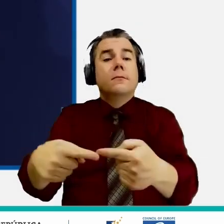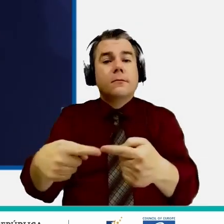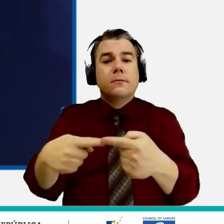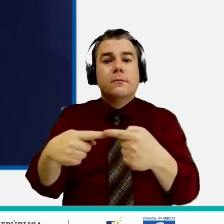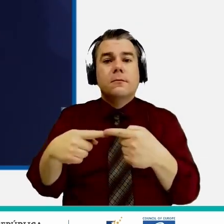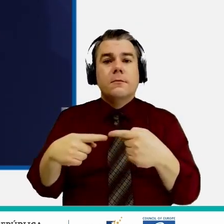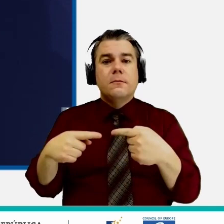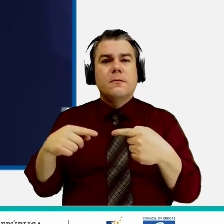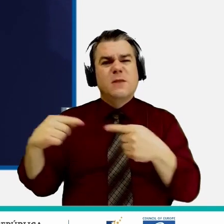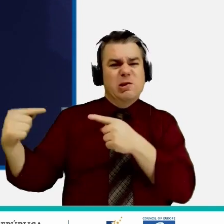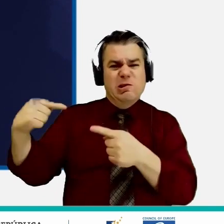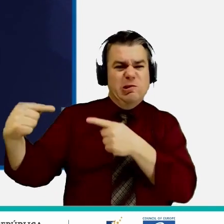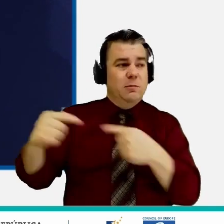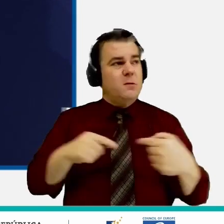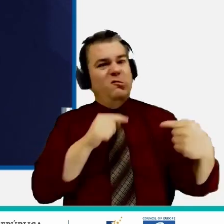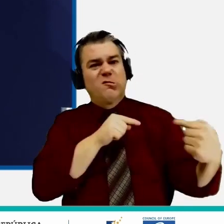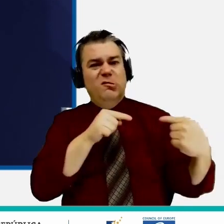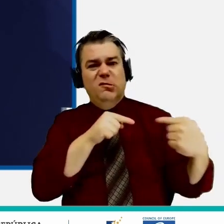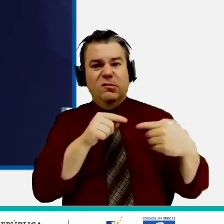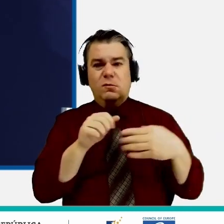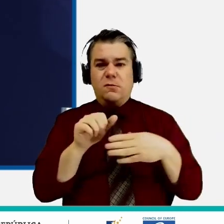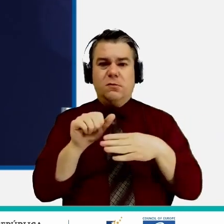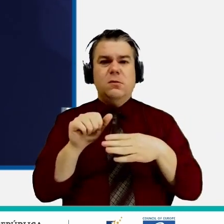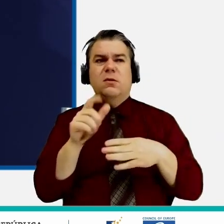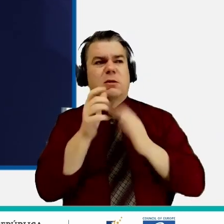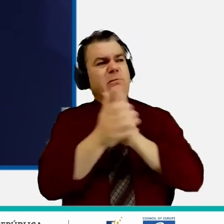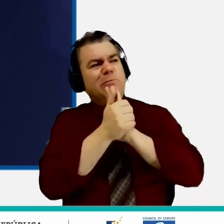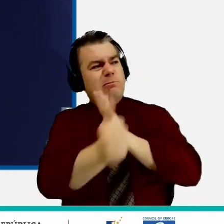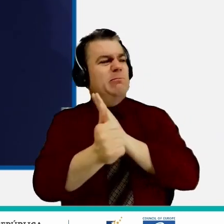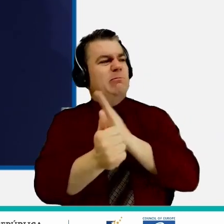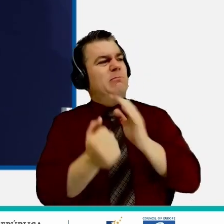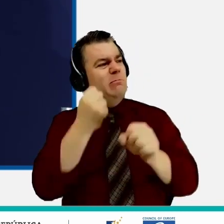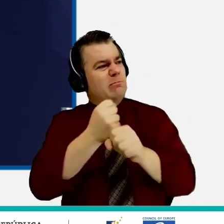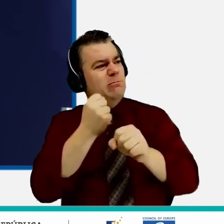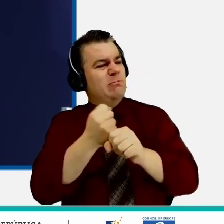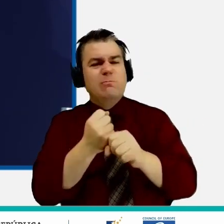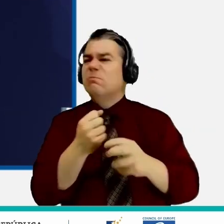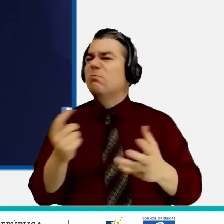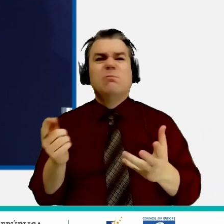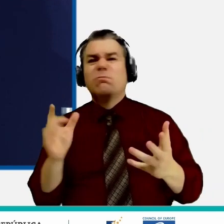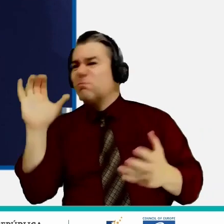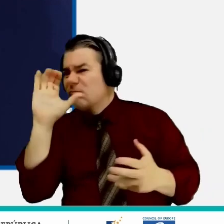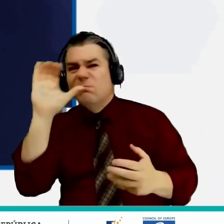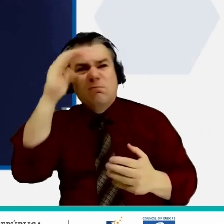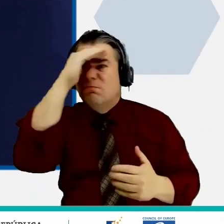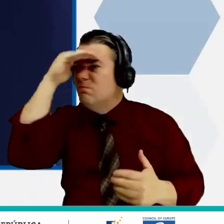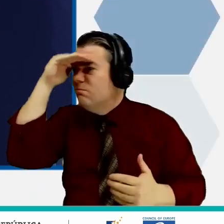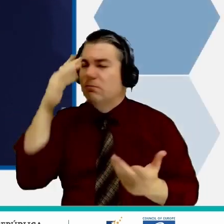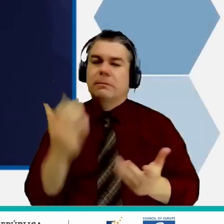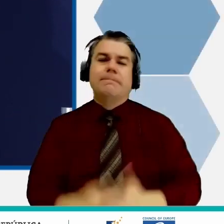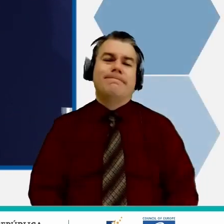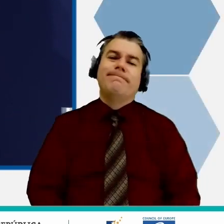compete on trained, skilled workers, actually. And lastly, what's missing